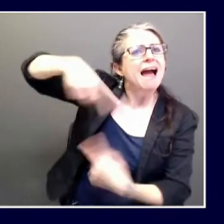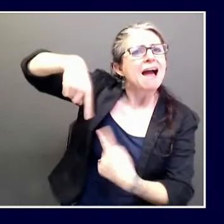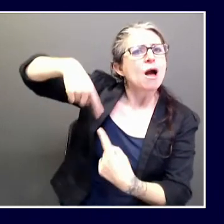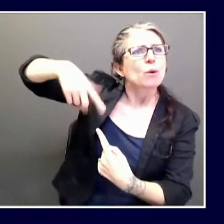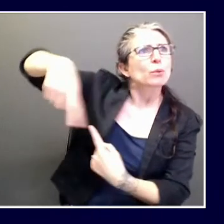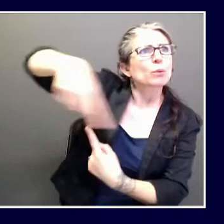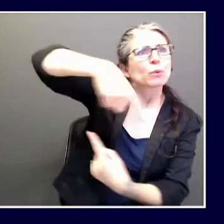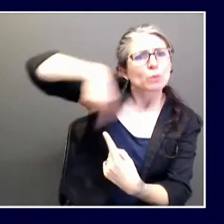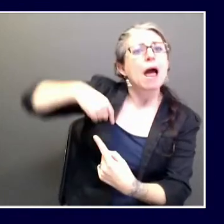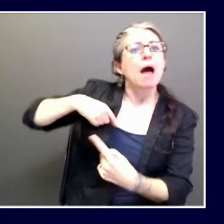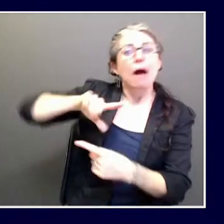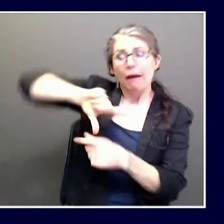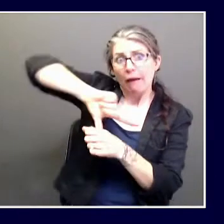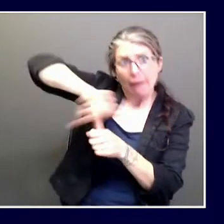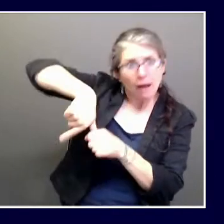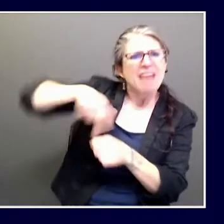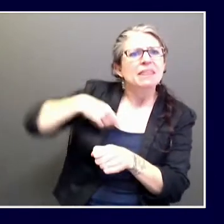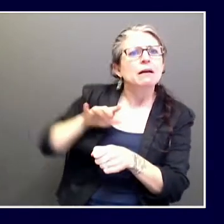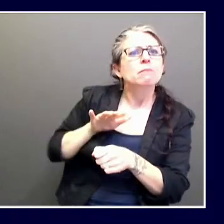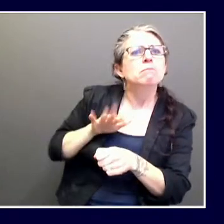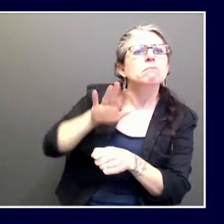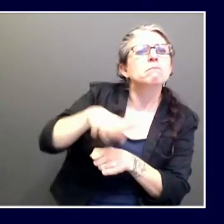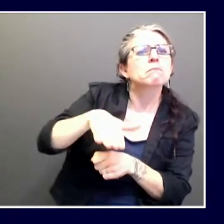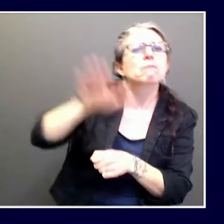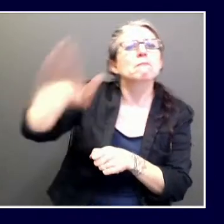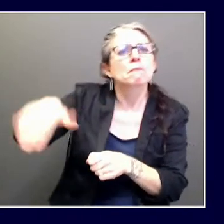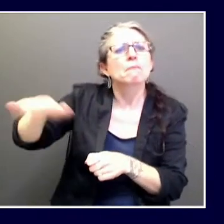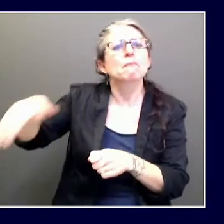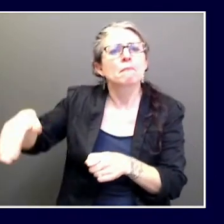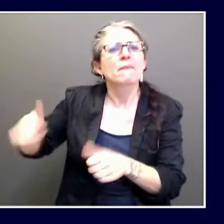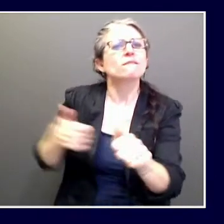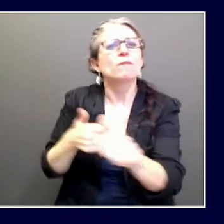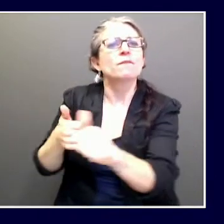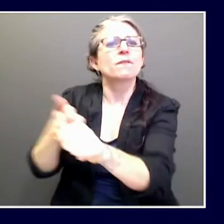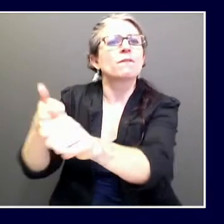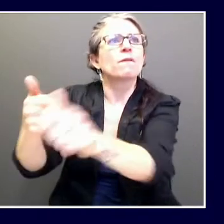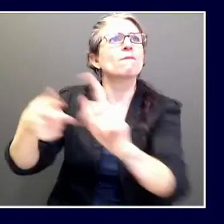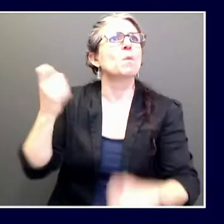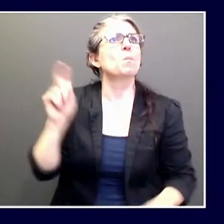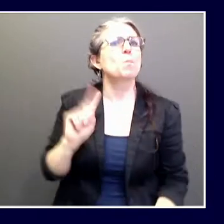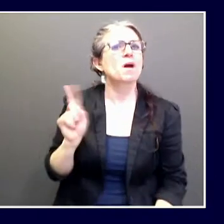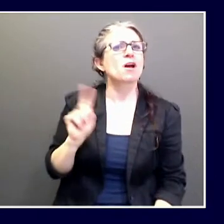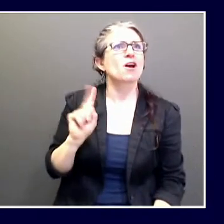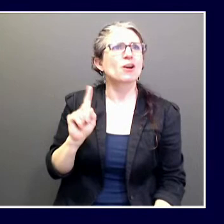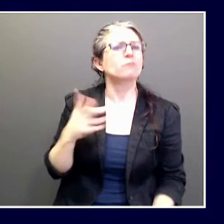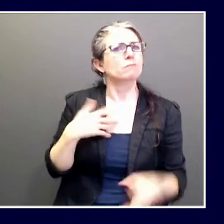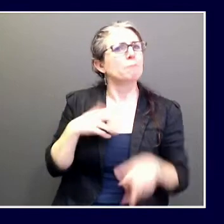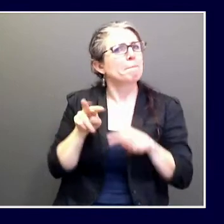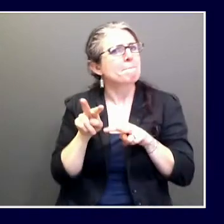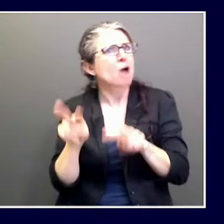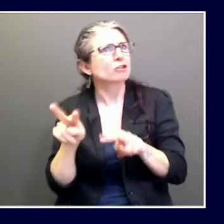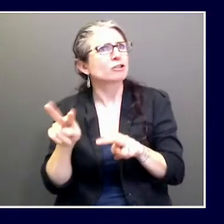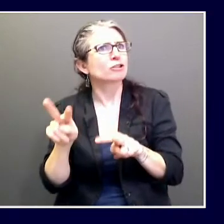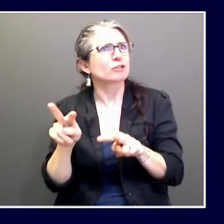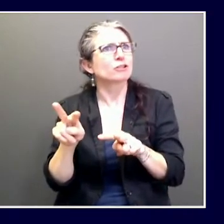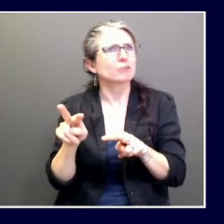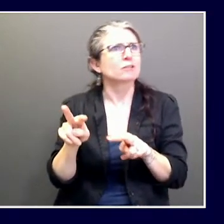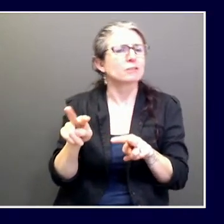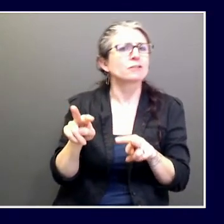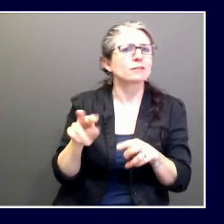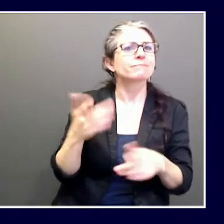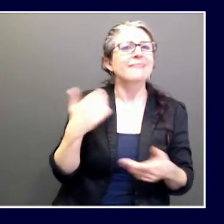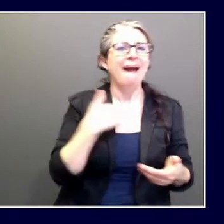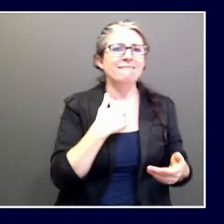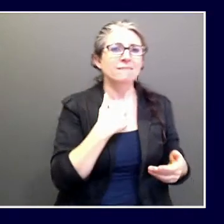individuals. We enter them into our symptom monitoring platform to help them themselves monitor their own symptoms in